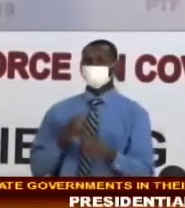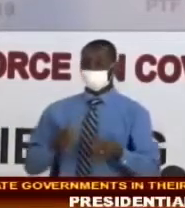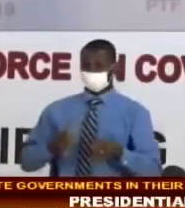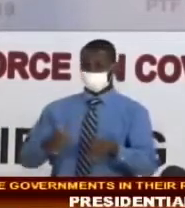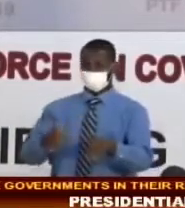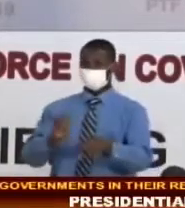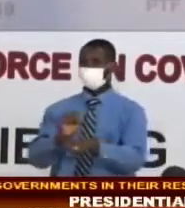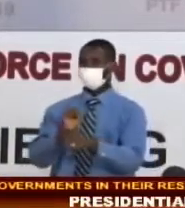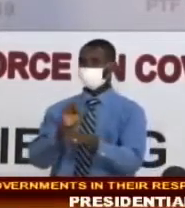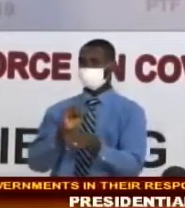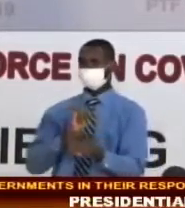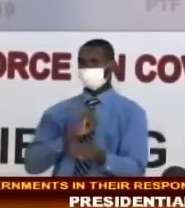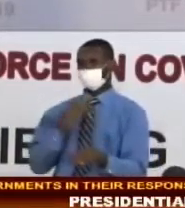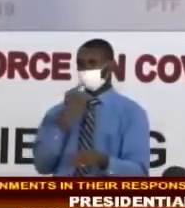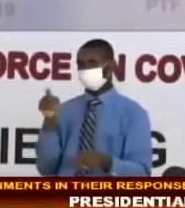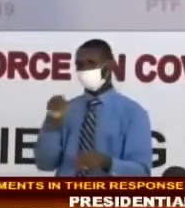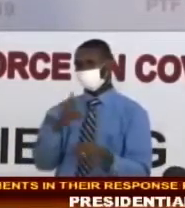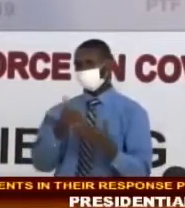earlier